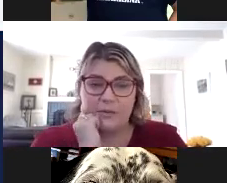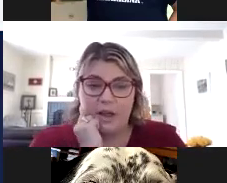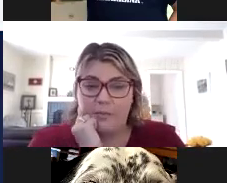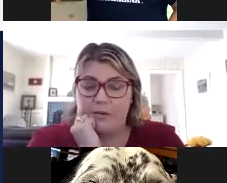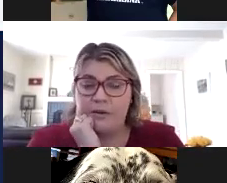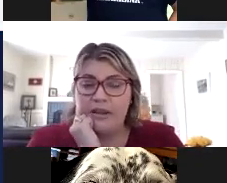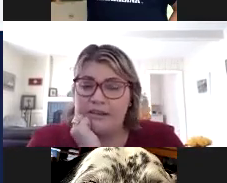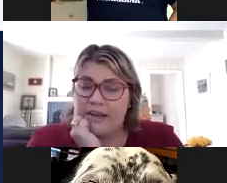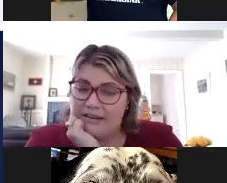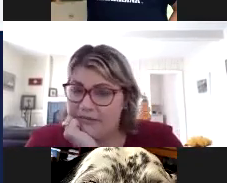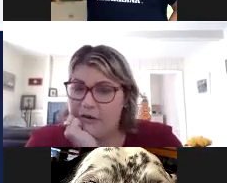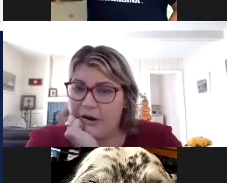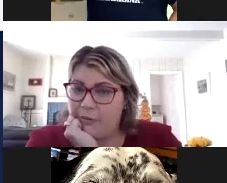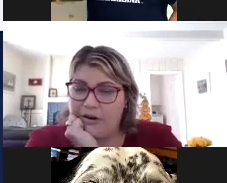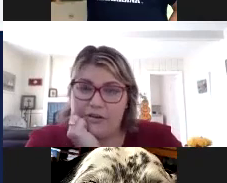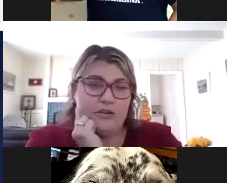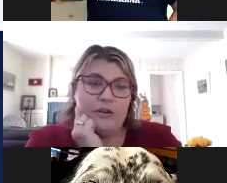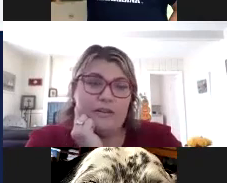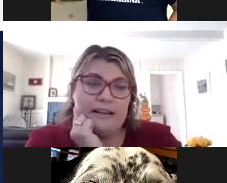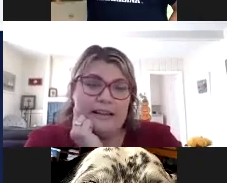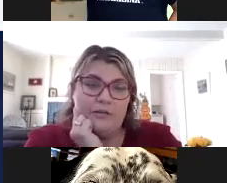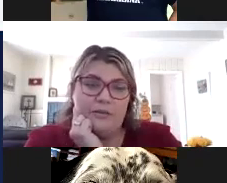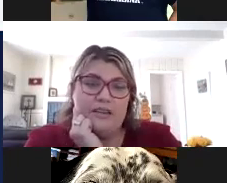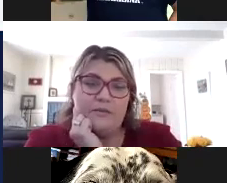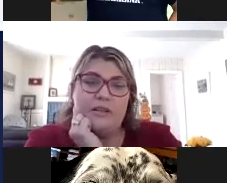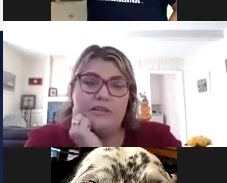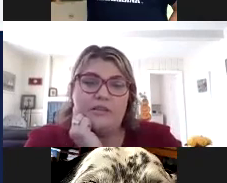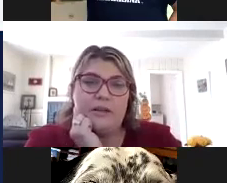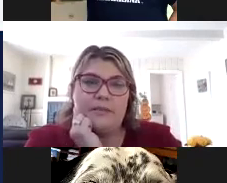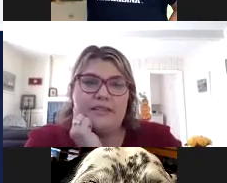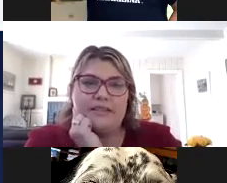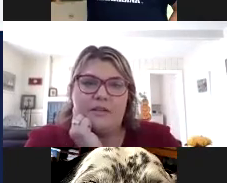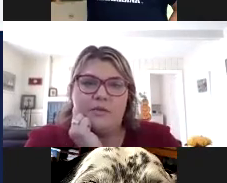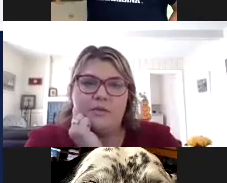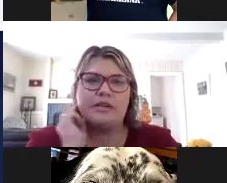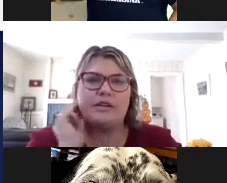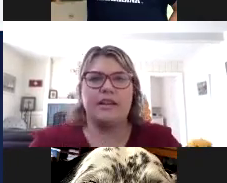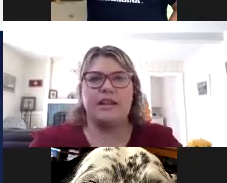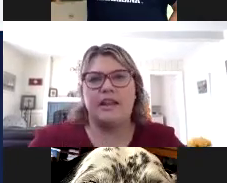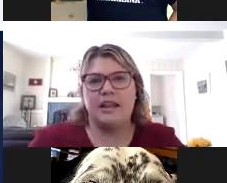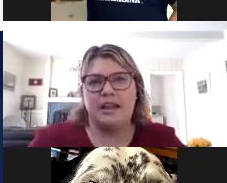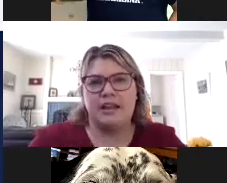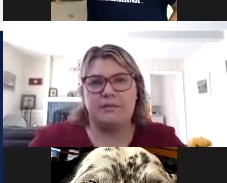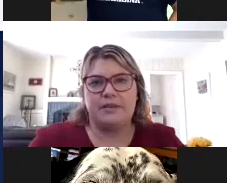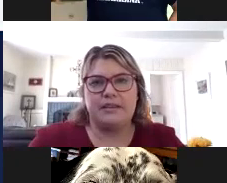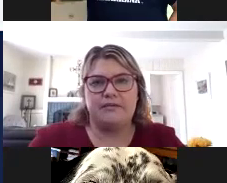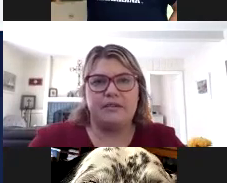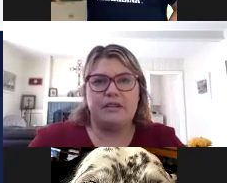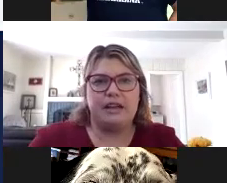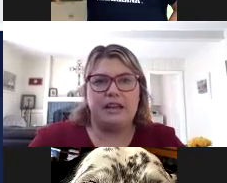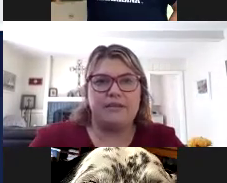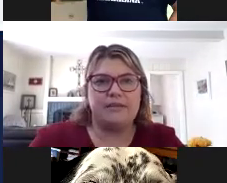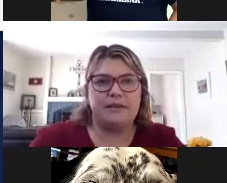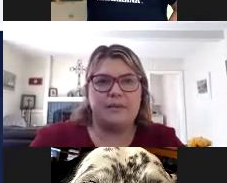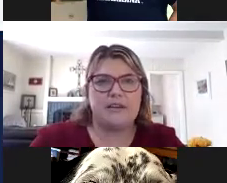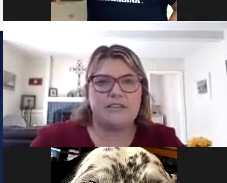site that will help you kind of figure out where you align would be the politicalcompass.org. And I believe